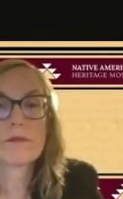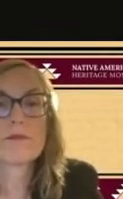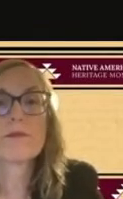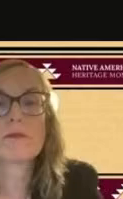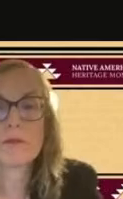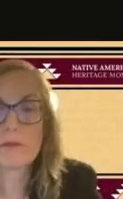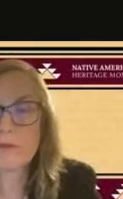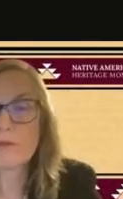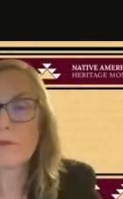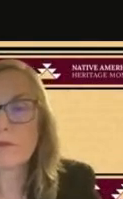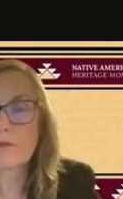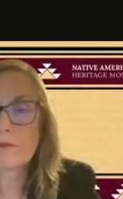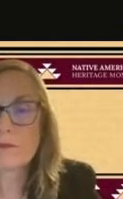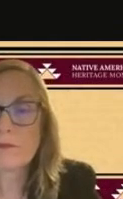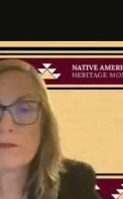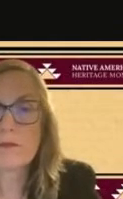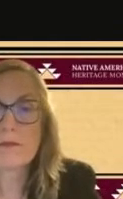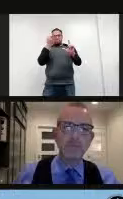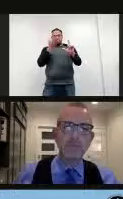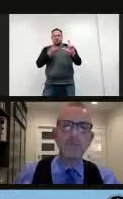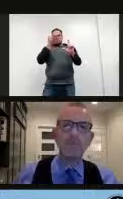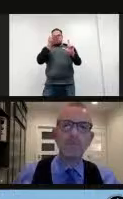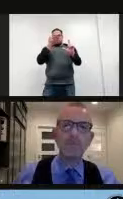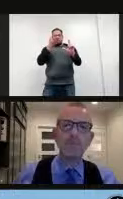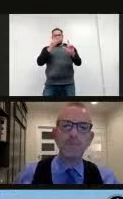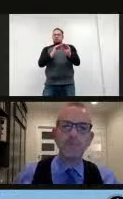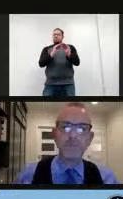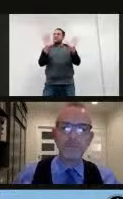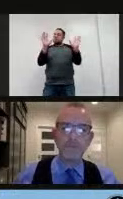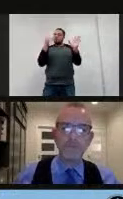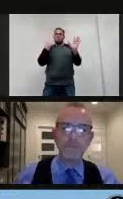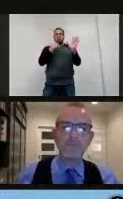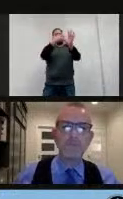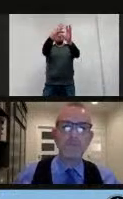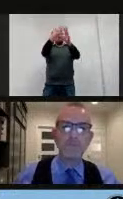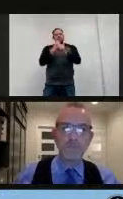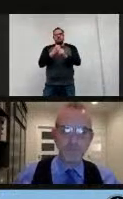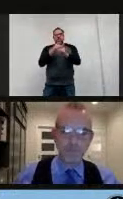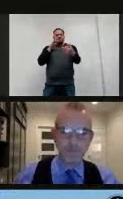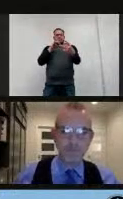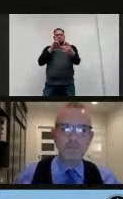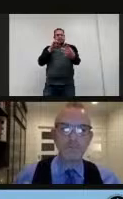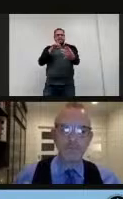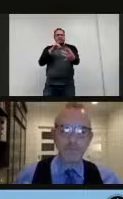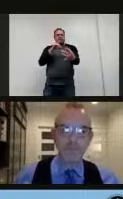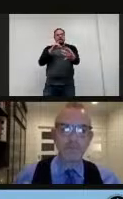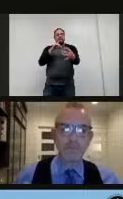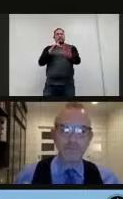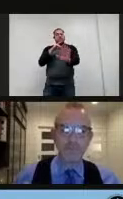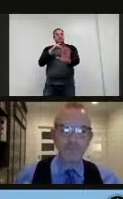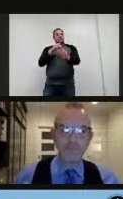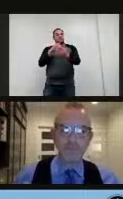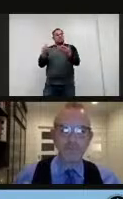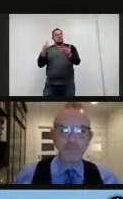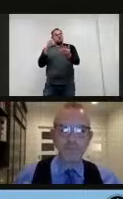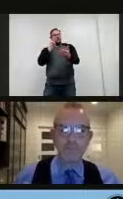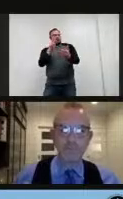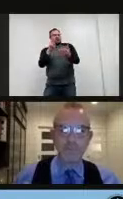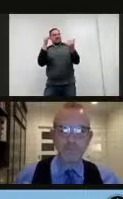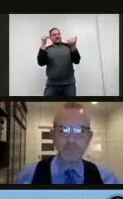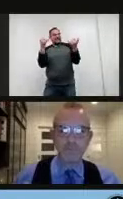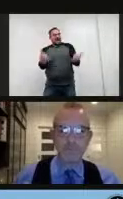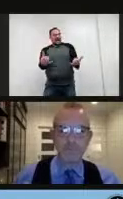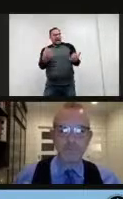it stands. And I want to be really clear that we received all that feedback. The things that you see now on the